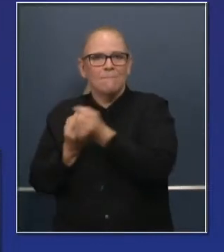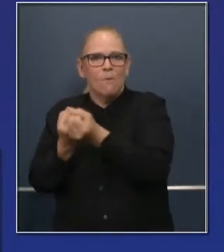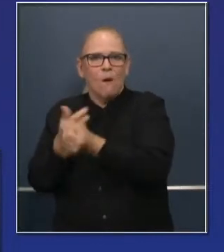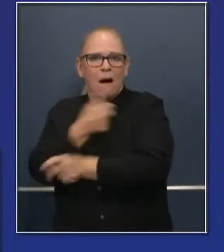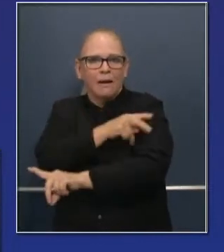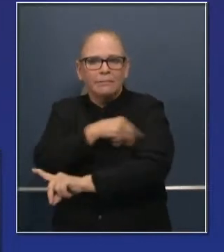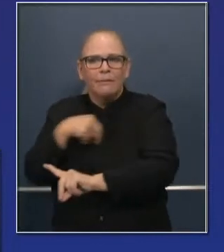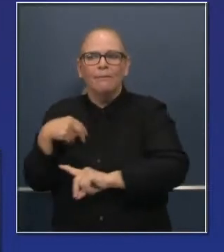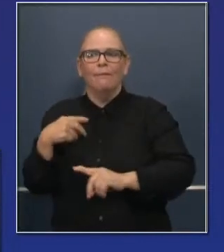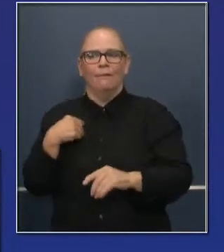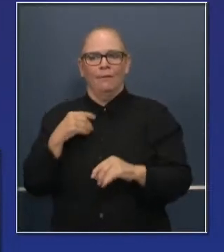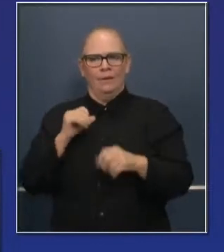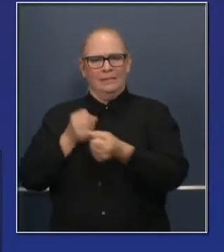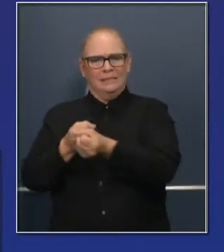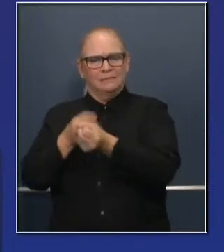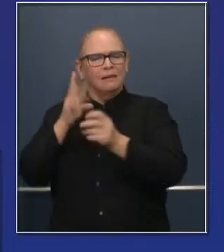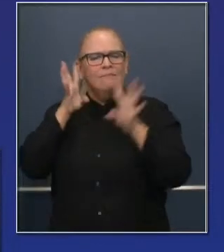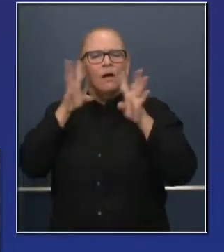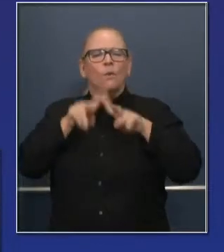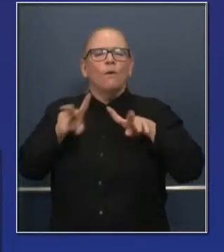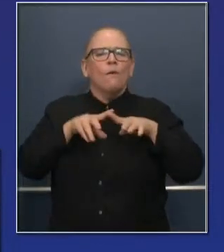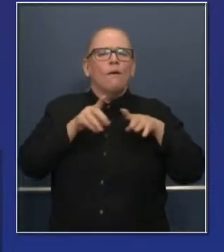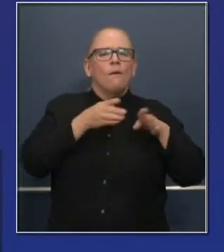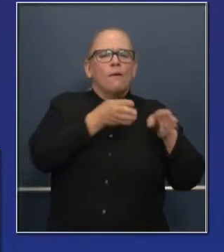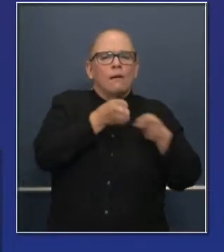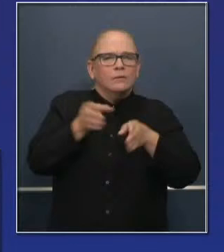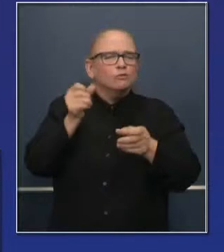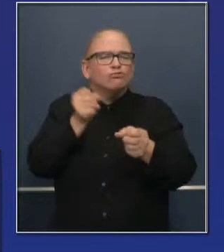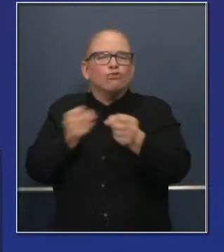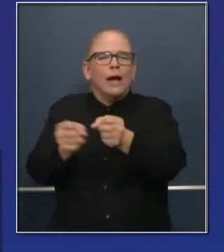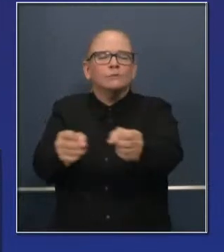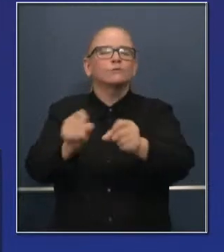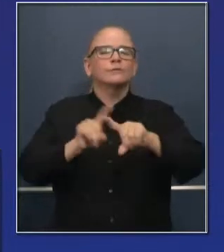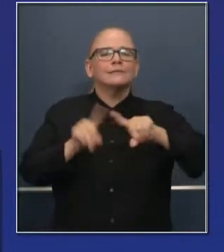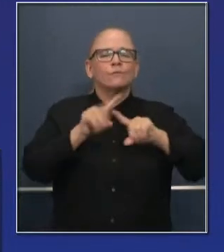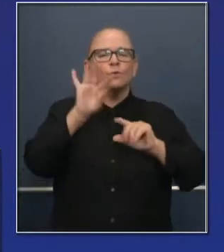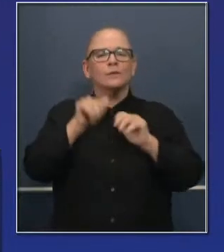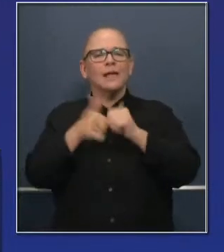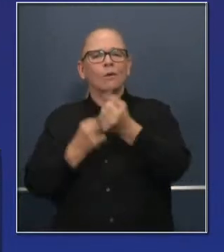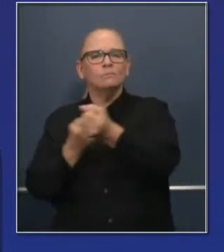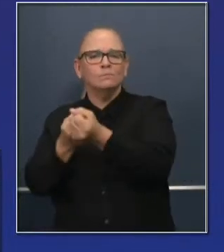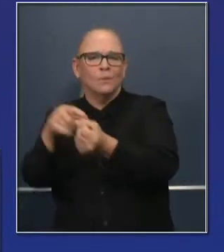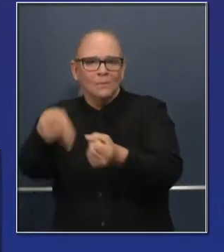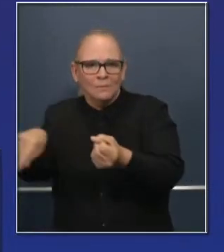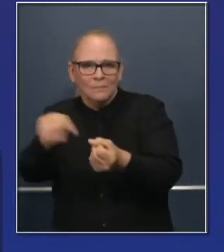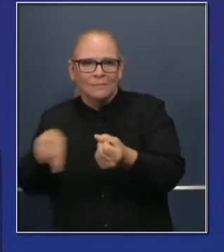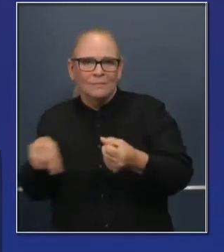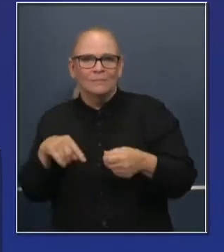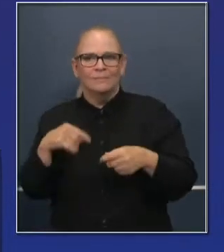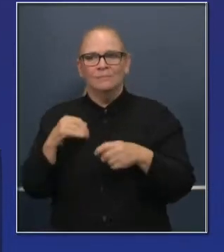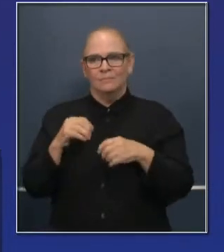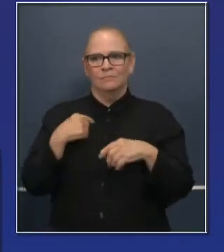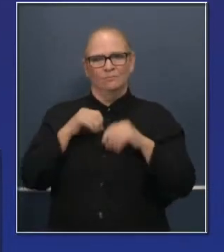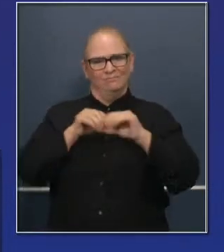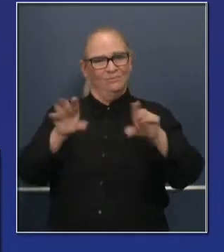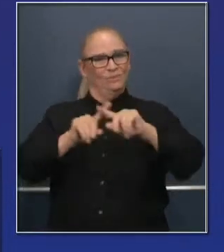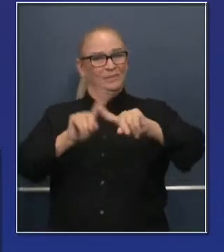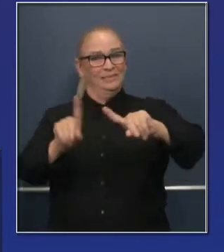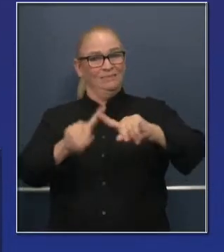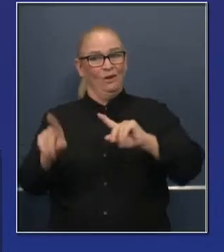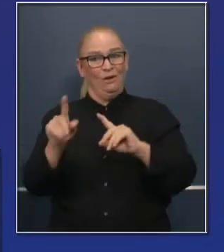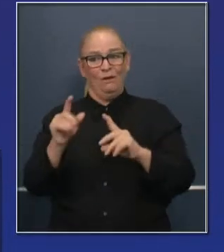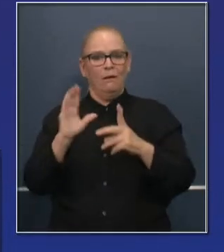new strategies and prevention from PSA campaigns, culturally competent messages that were delivered